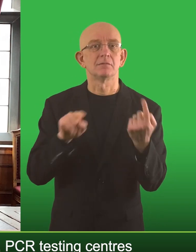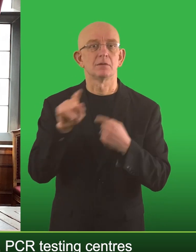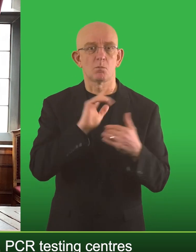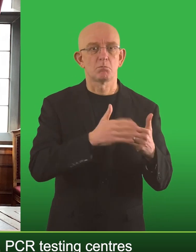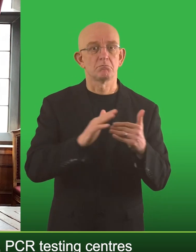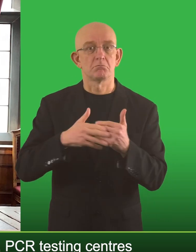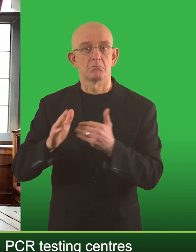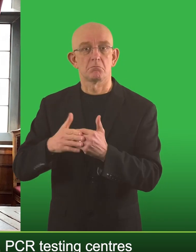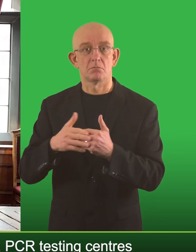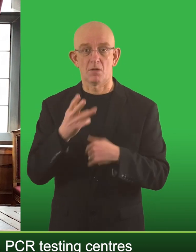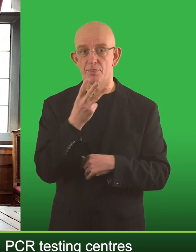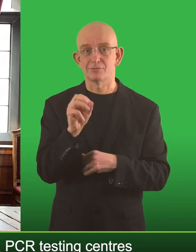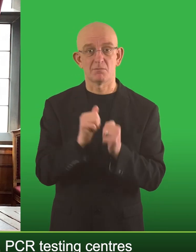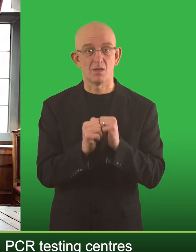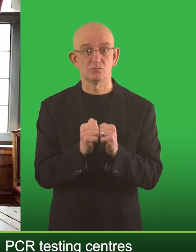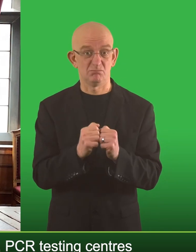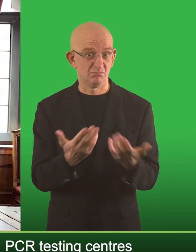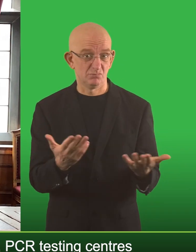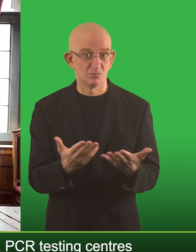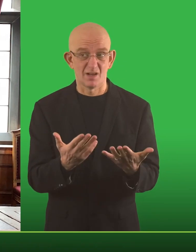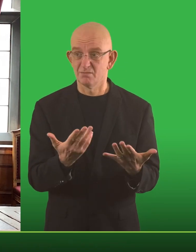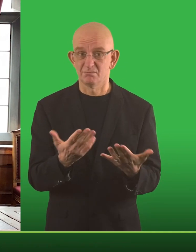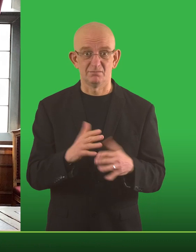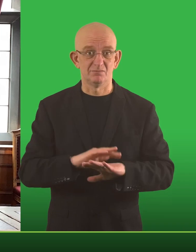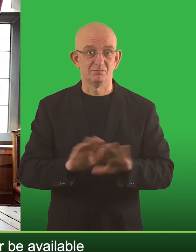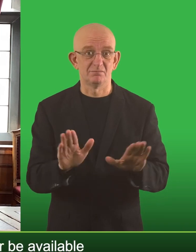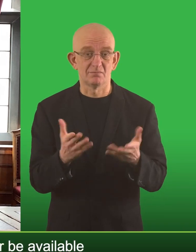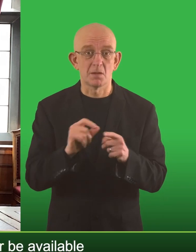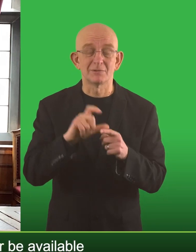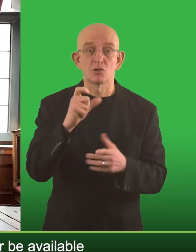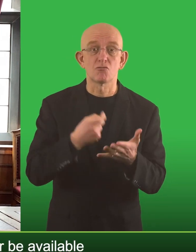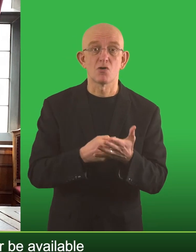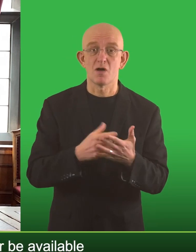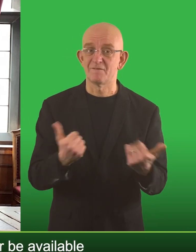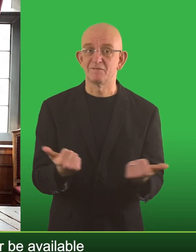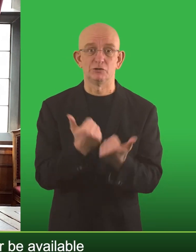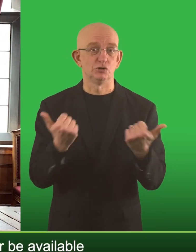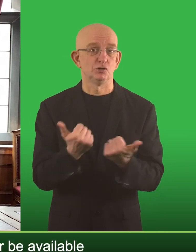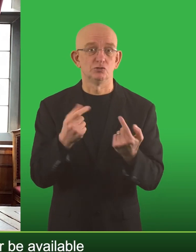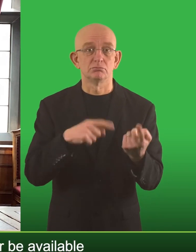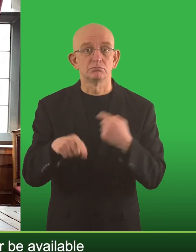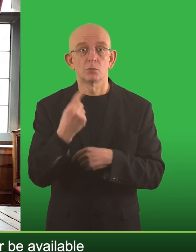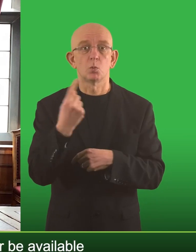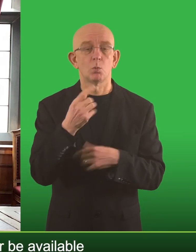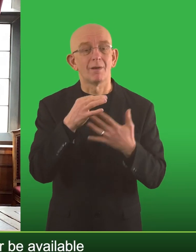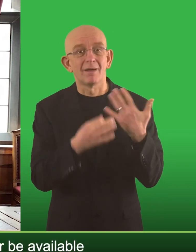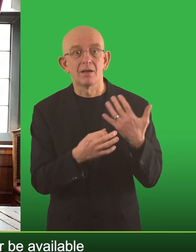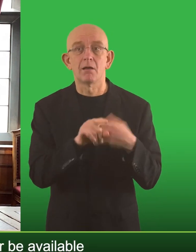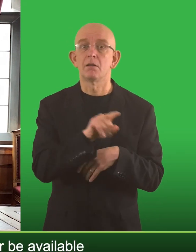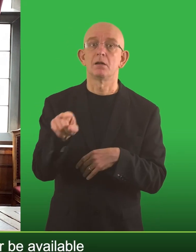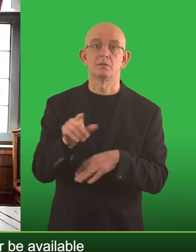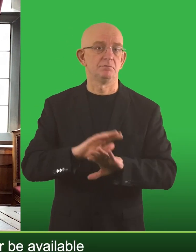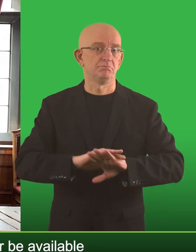will be closing on or before the 30th of March, i.e. today, and PCR tests will no longer be available for